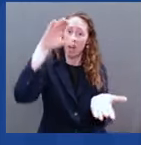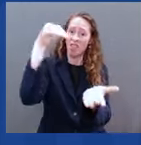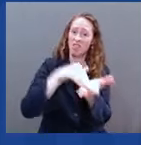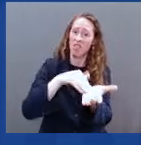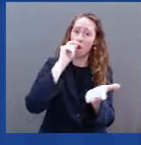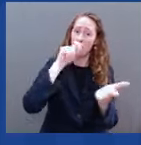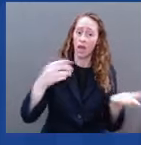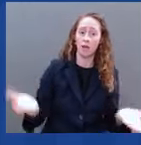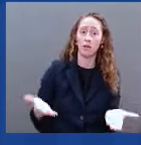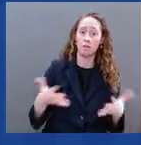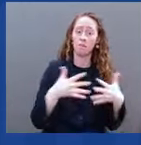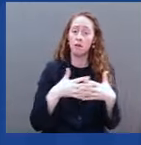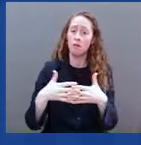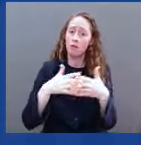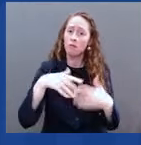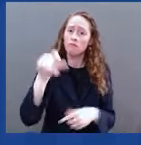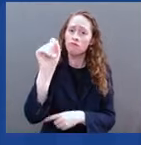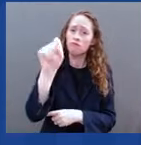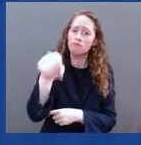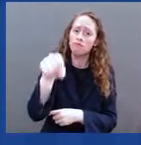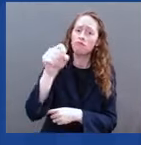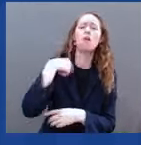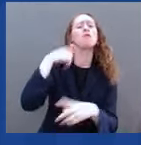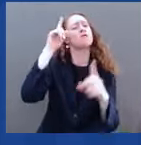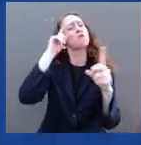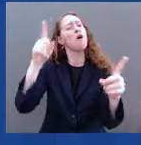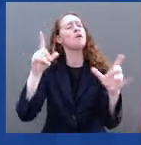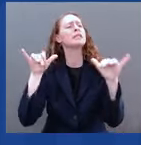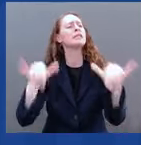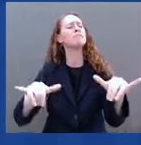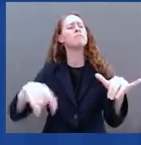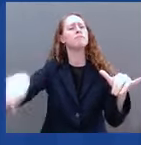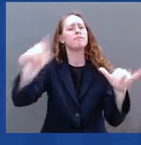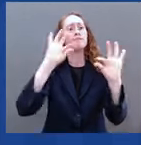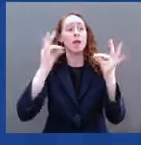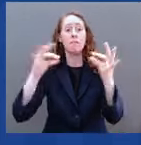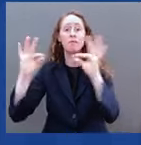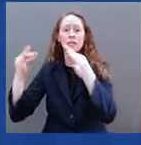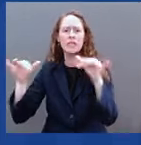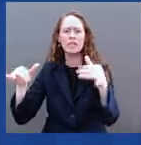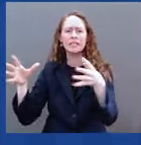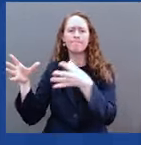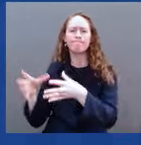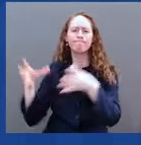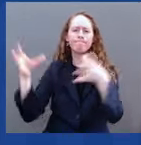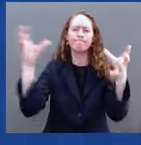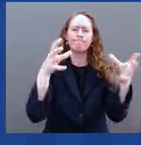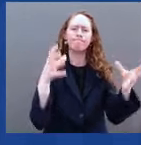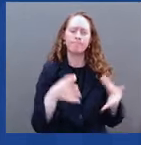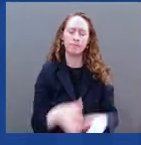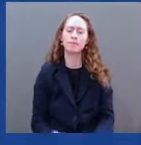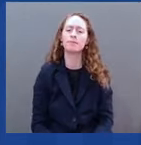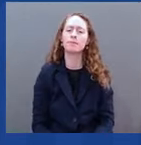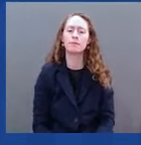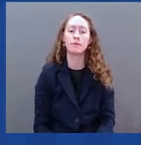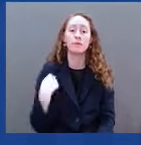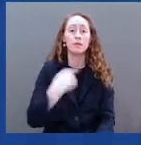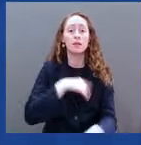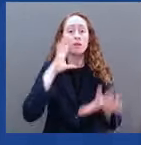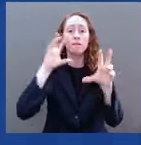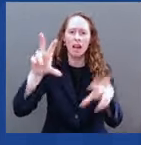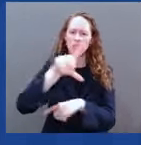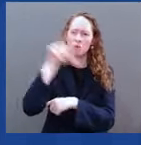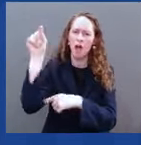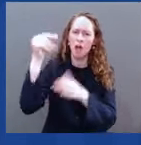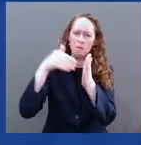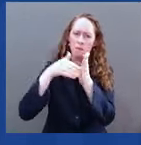And we will invest $320 million to bolster democratic resilience and defend human rights in Ukraine and